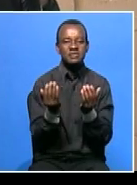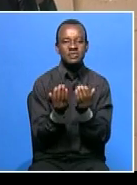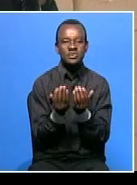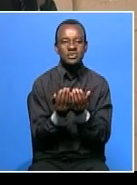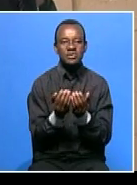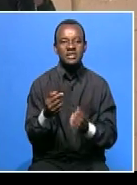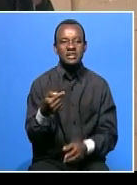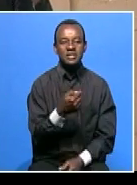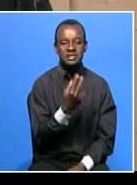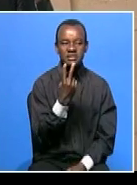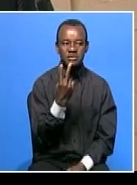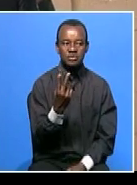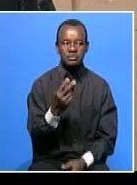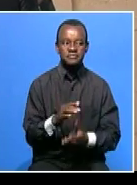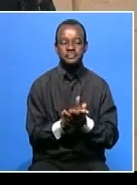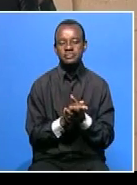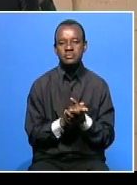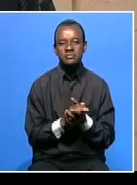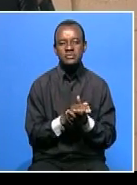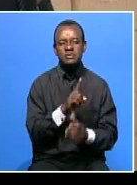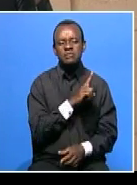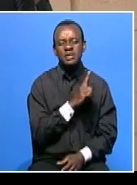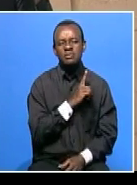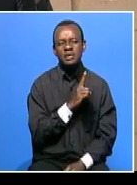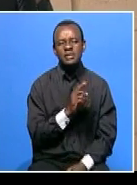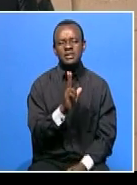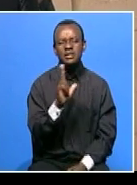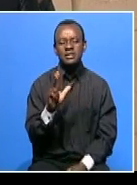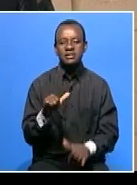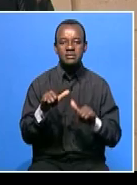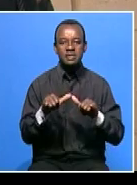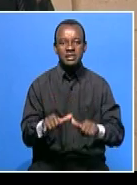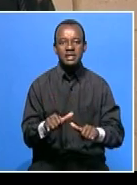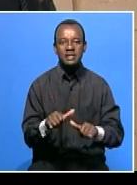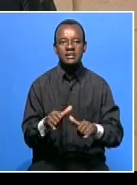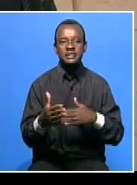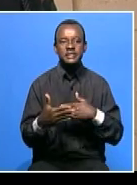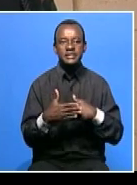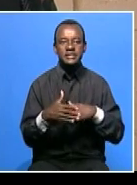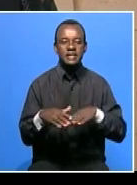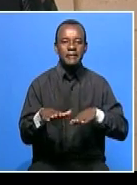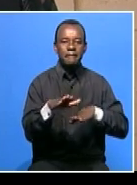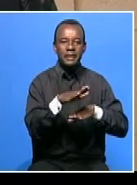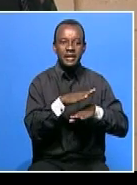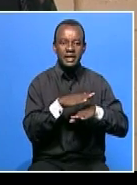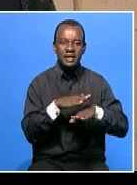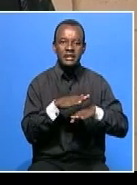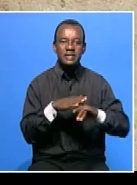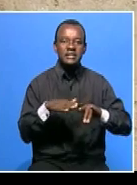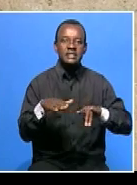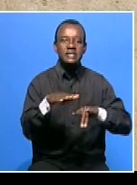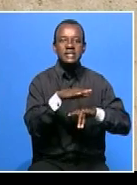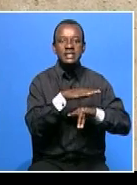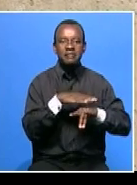to why people living within Conservancy areas are not looked after or are benefiting directly from